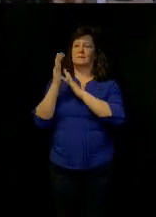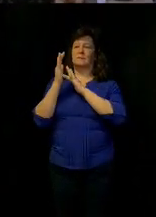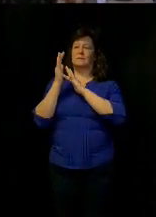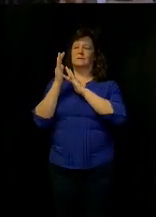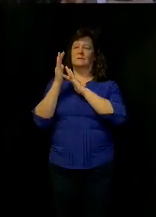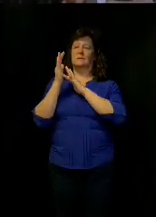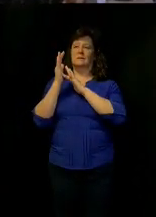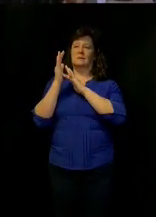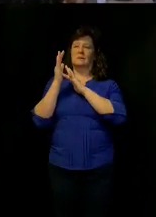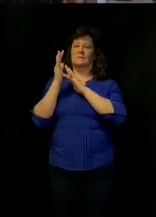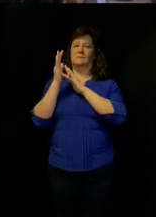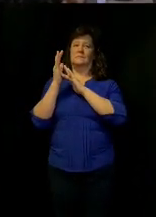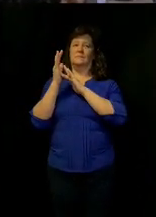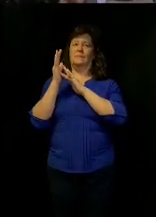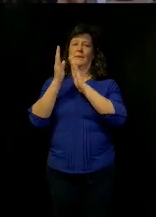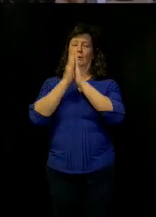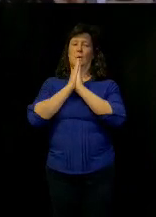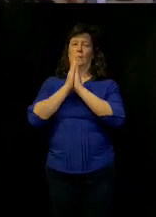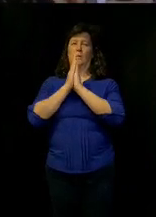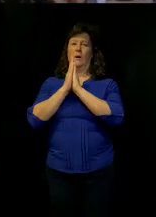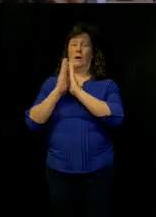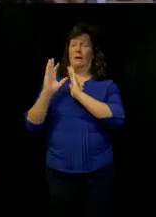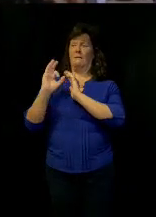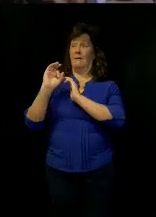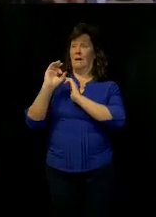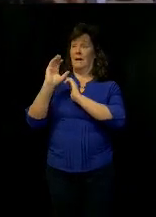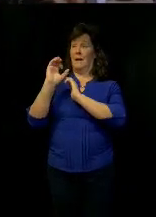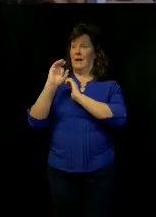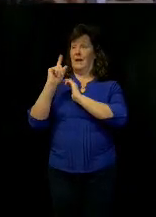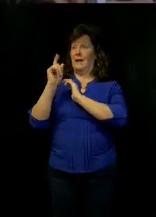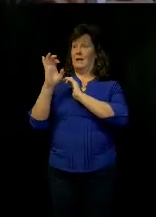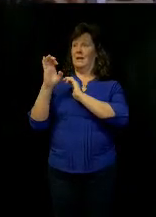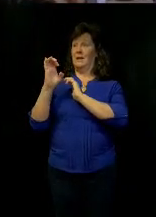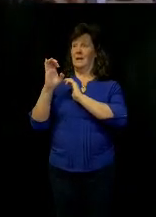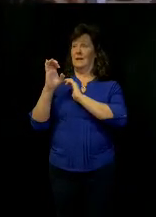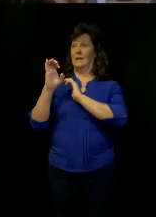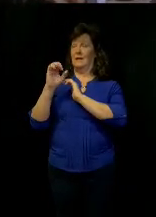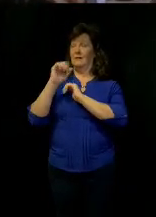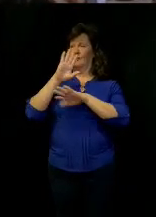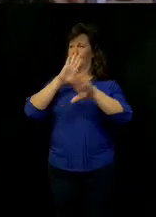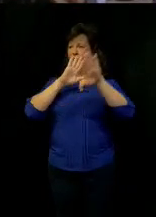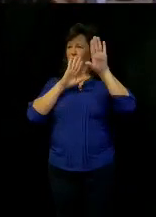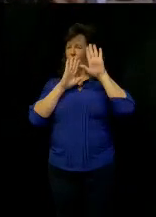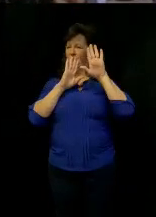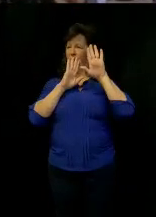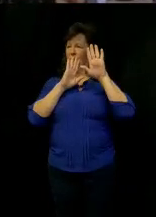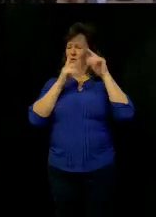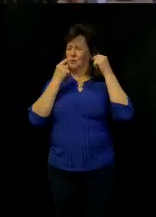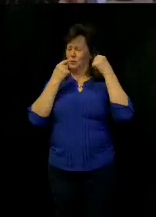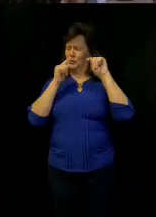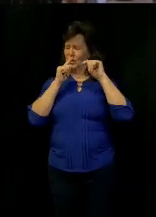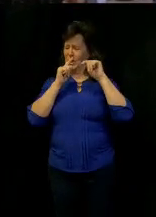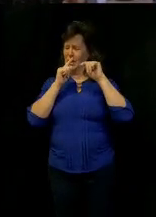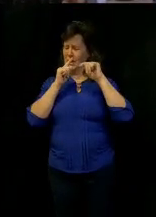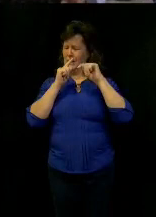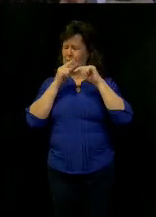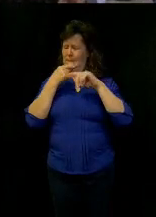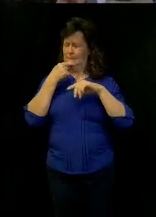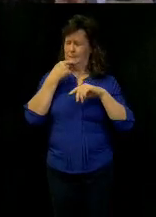home will be full of peace, and we pray for Addie today. Lord, she's frustrated because she's trying to express herself. She's frustrated, God,